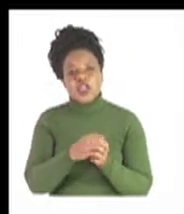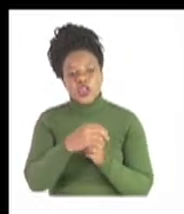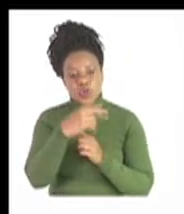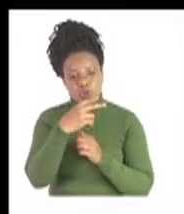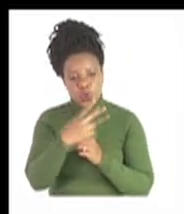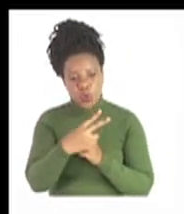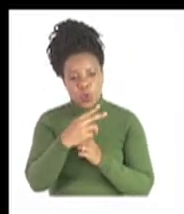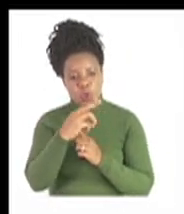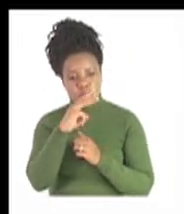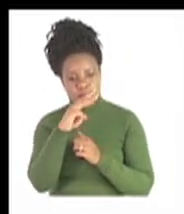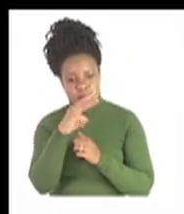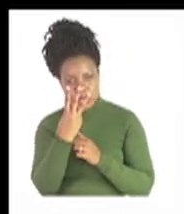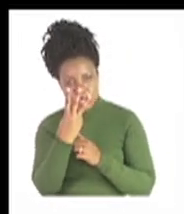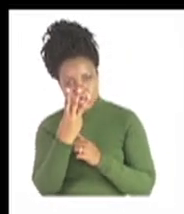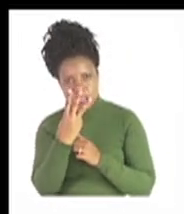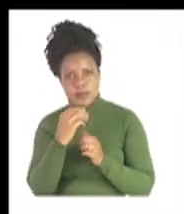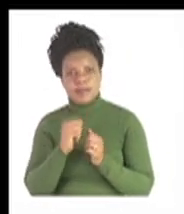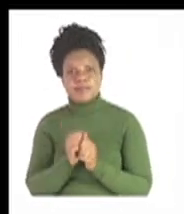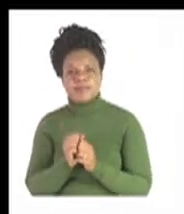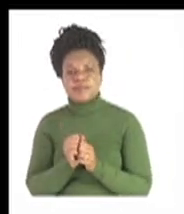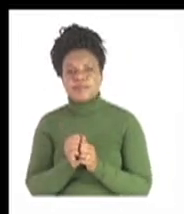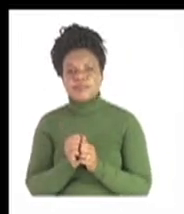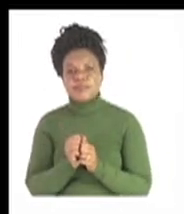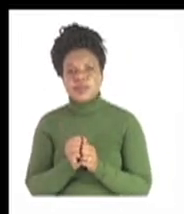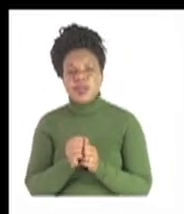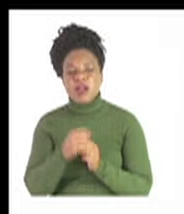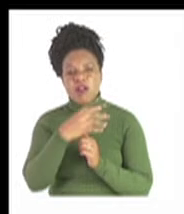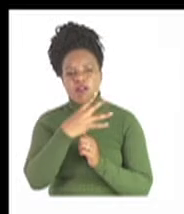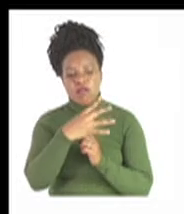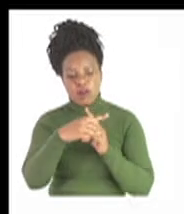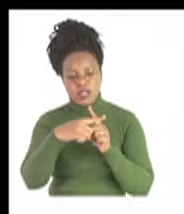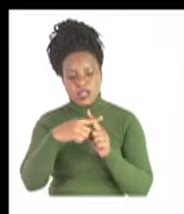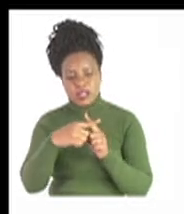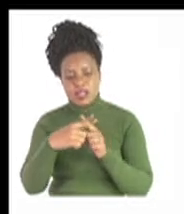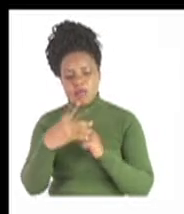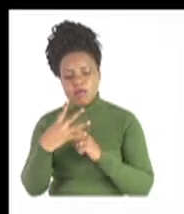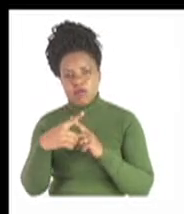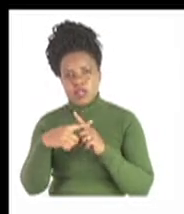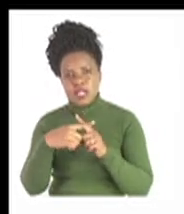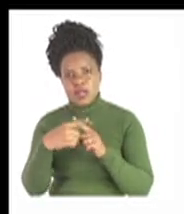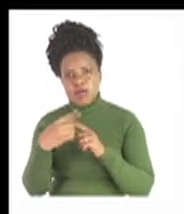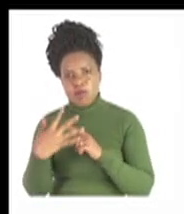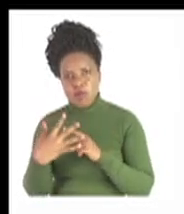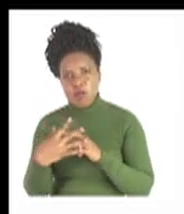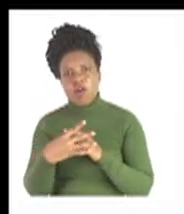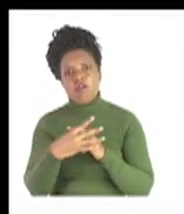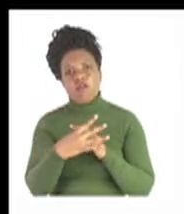is 3 times 3 times 3. There is 4 times 4 times 4. 5 times 5 times 5.